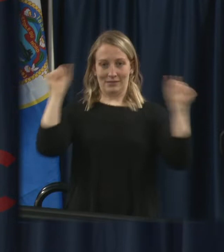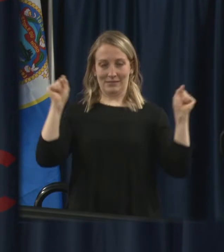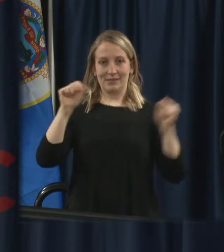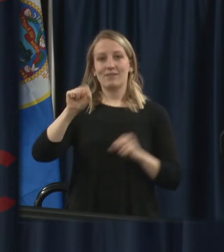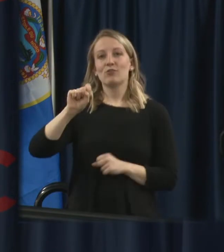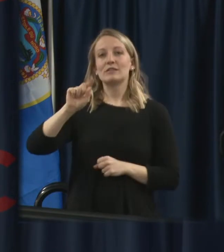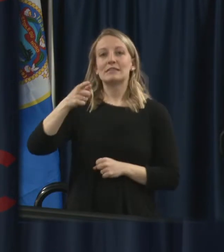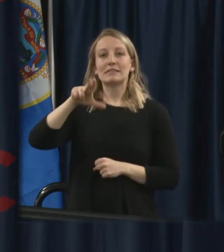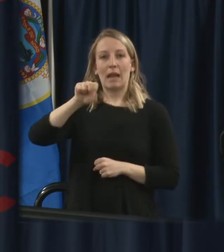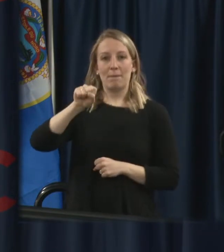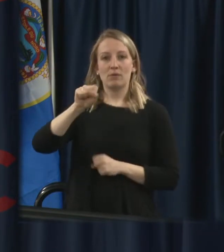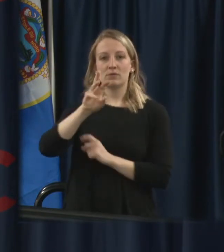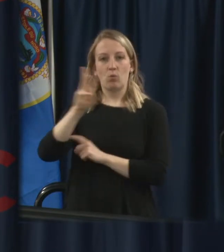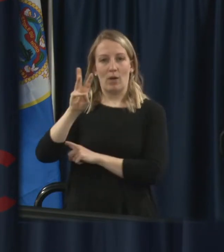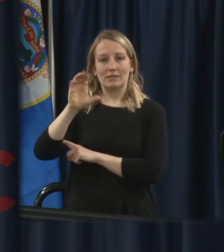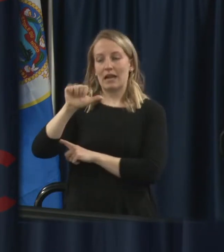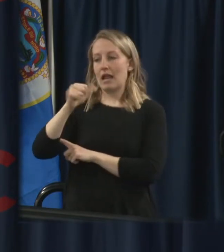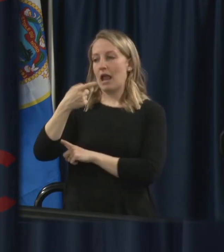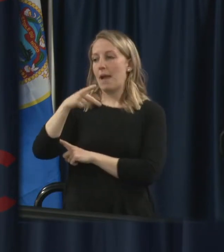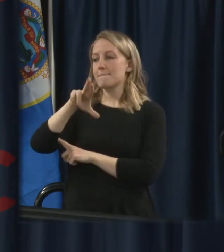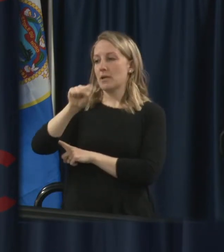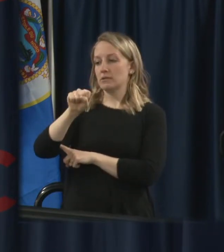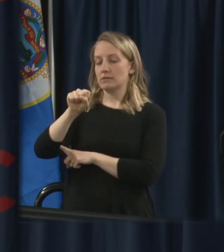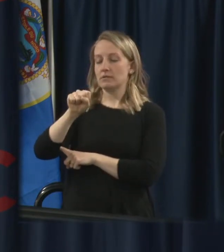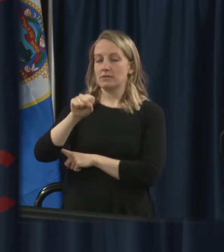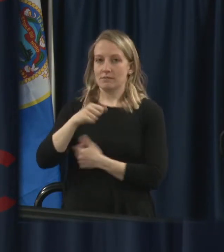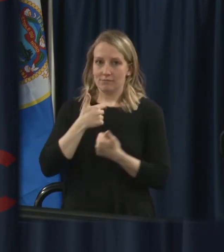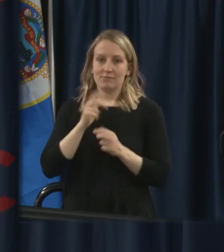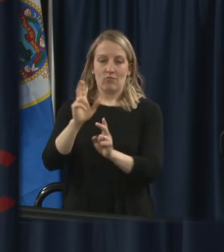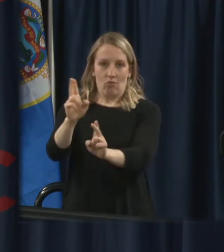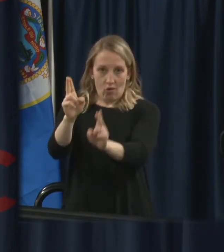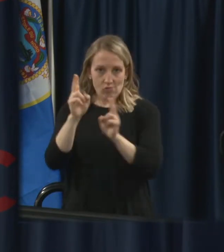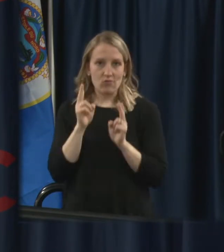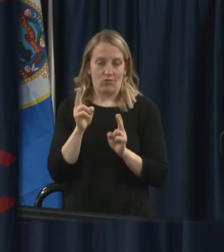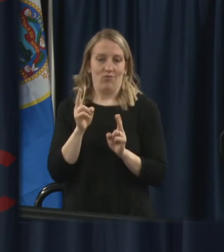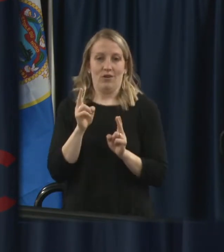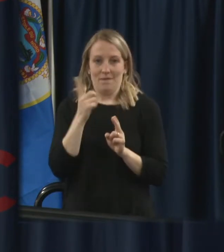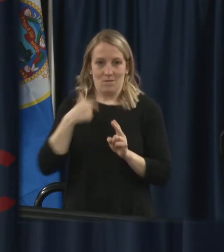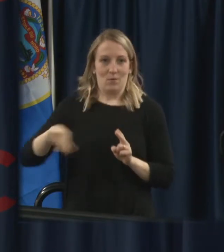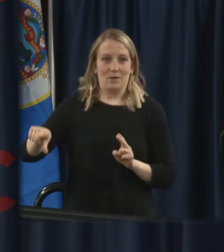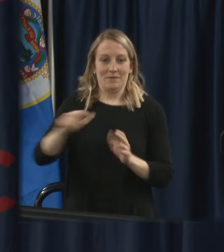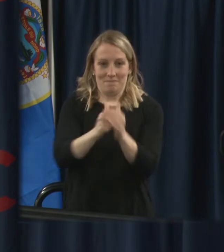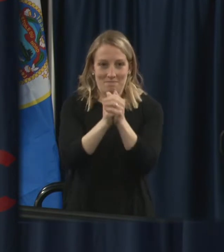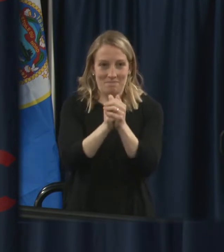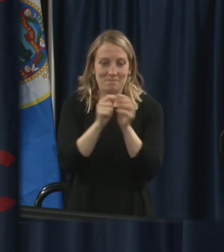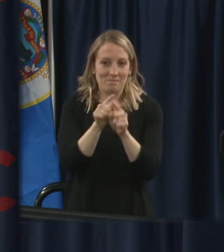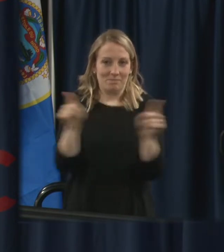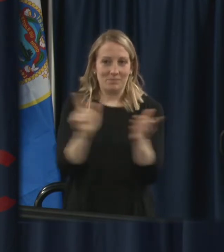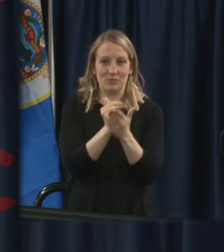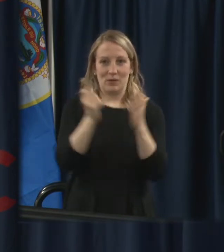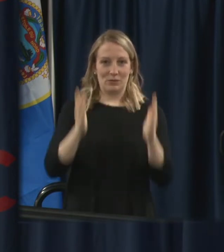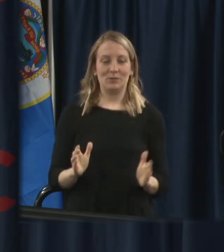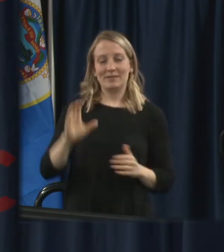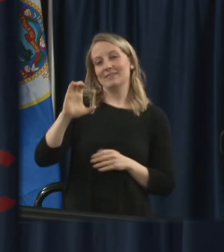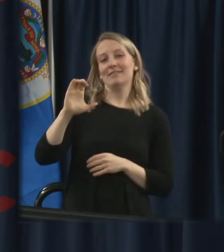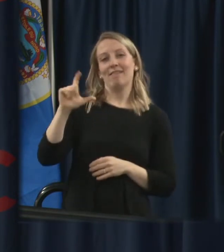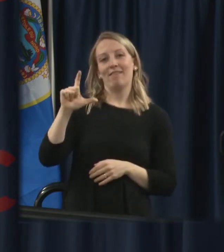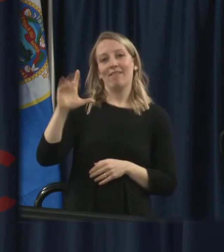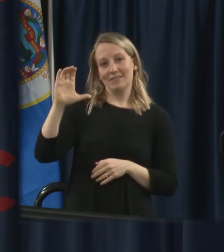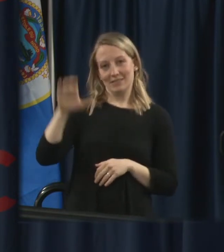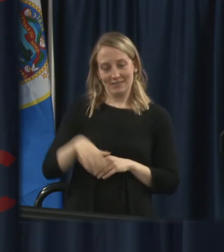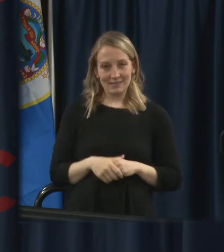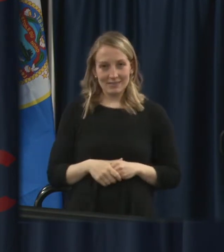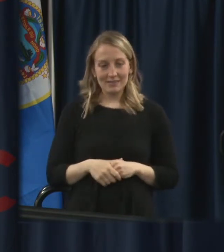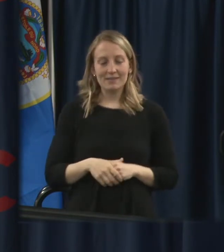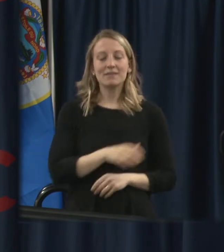West Campus. And it is my honor to congratulate the graduates of Central Lakes College. I